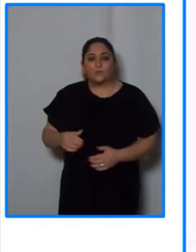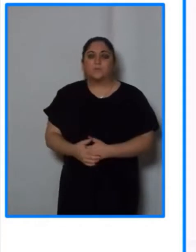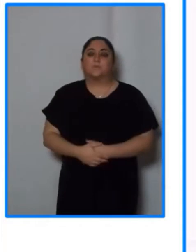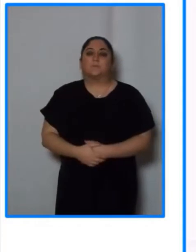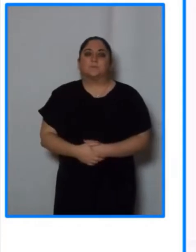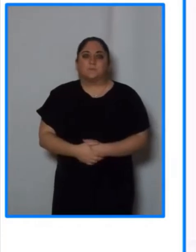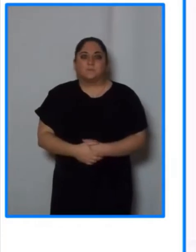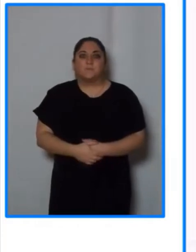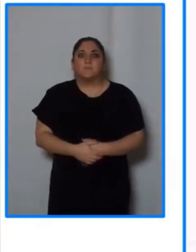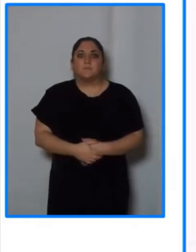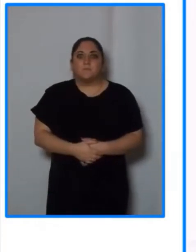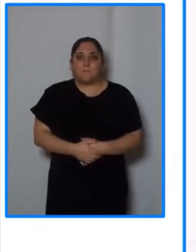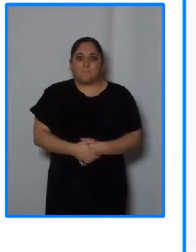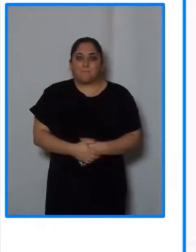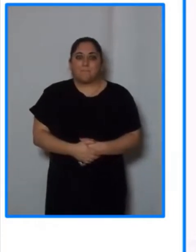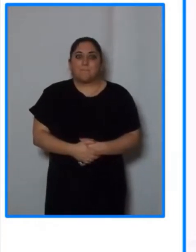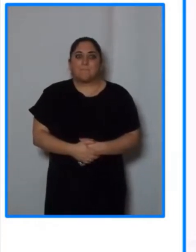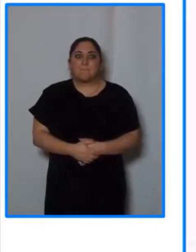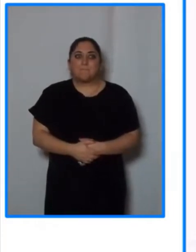color.